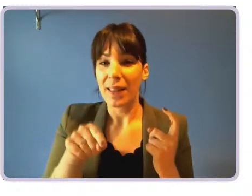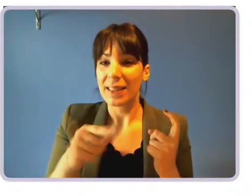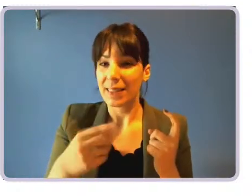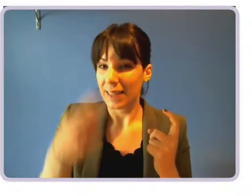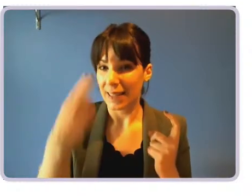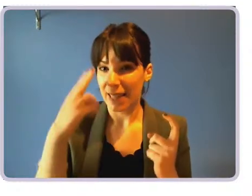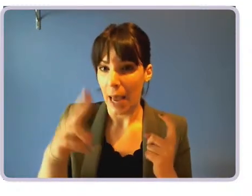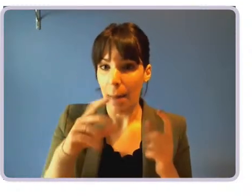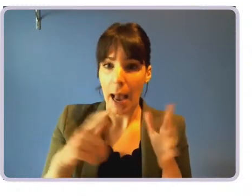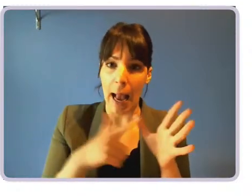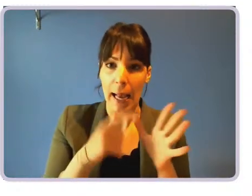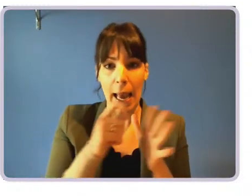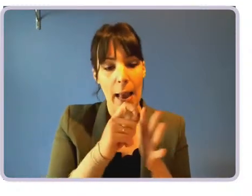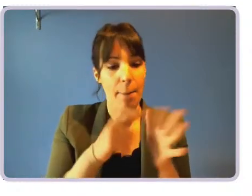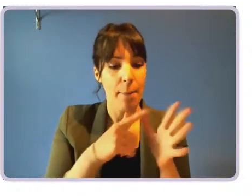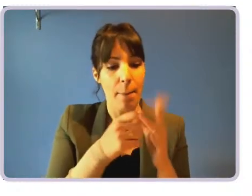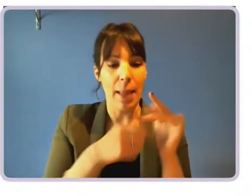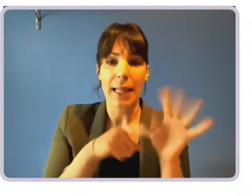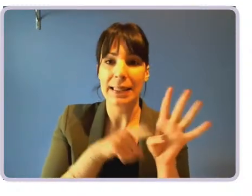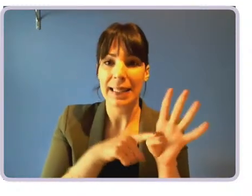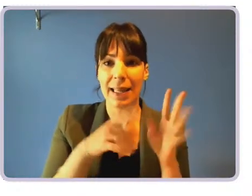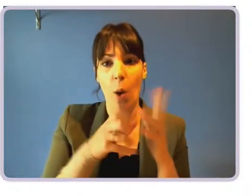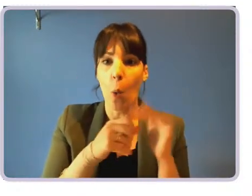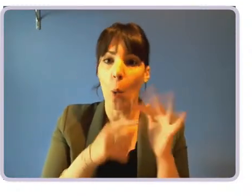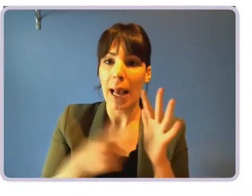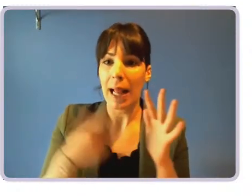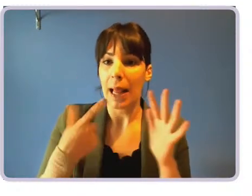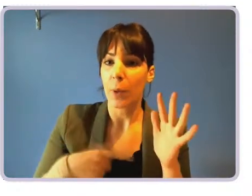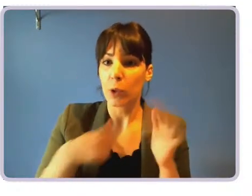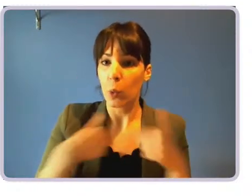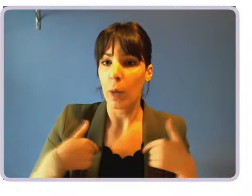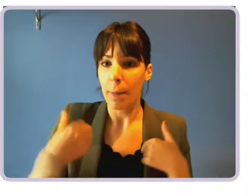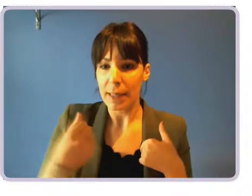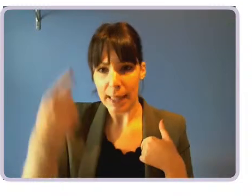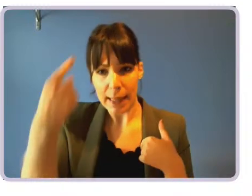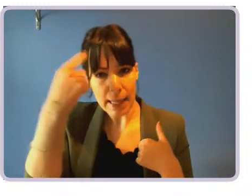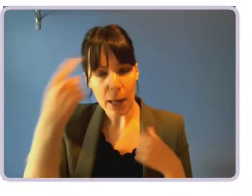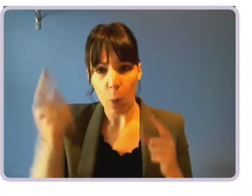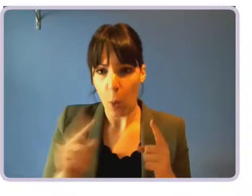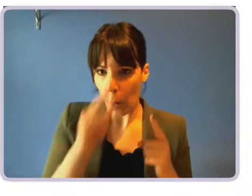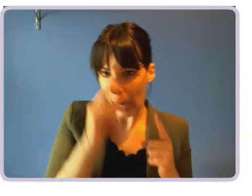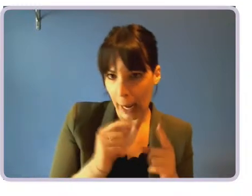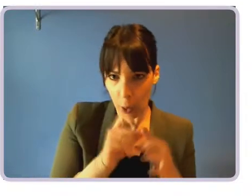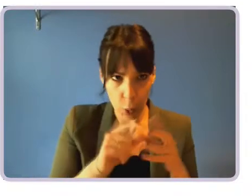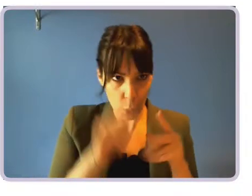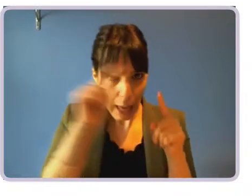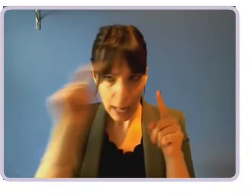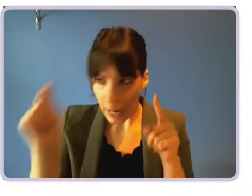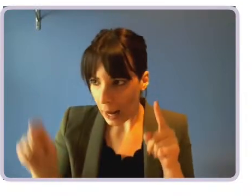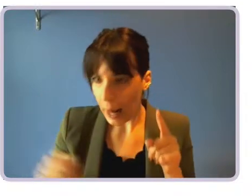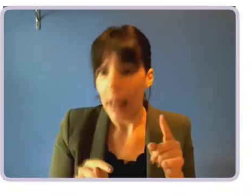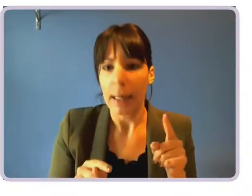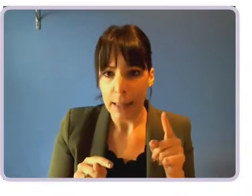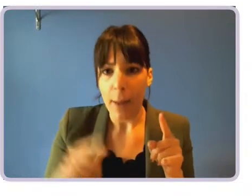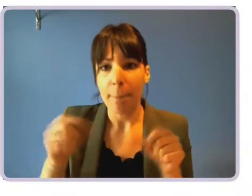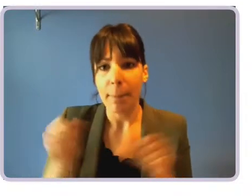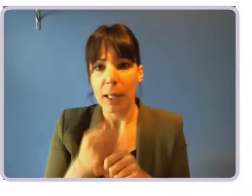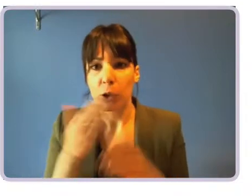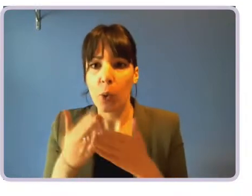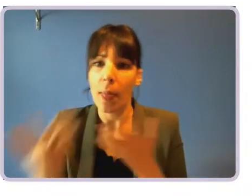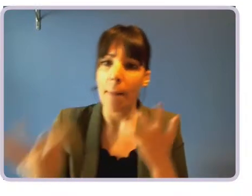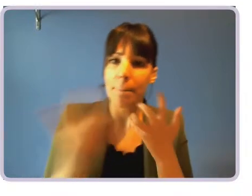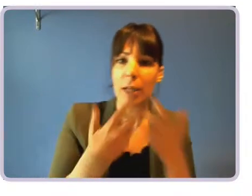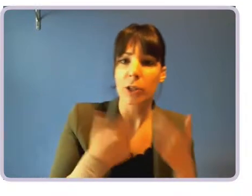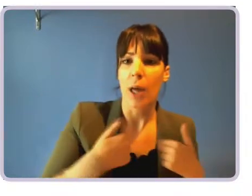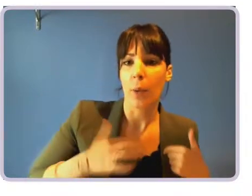we need to put that piece of the puzzle together and make our plans fit to our specific and unique needs. Now,